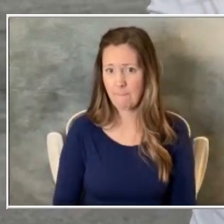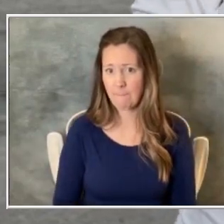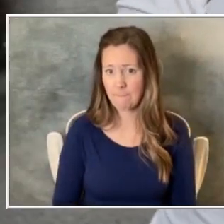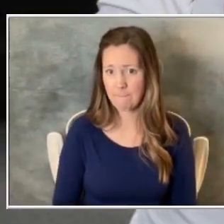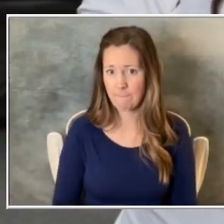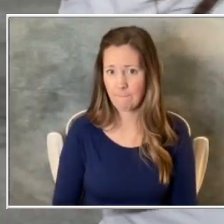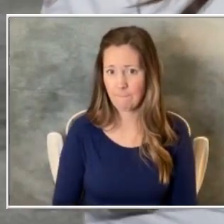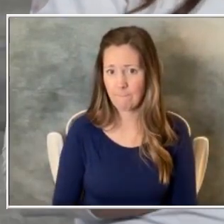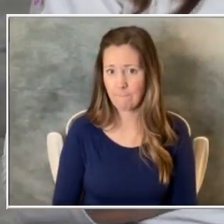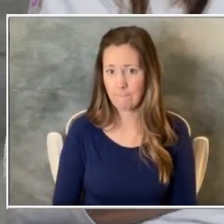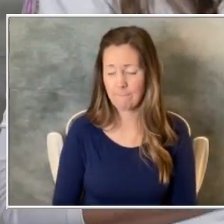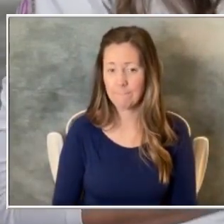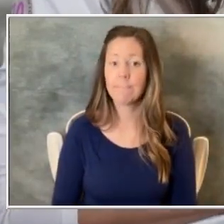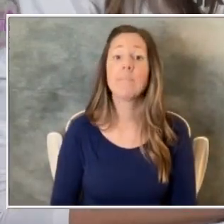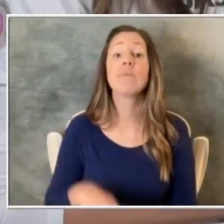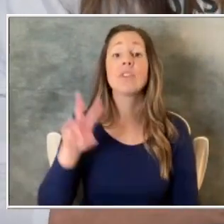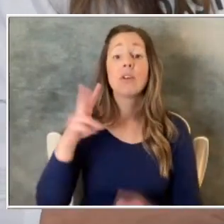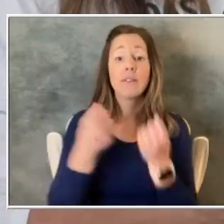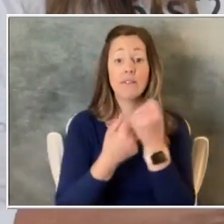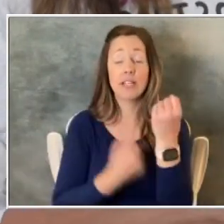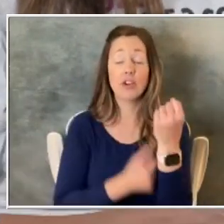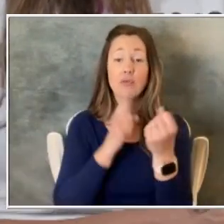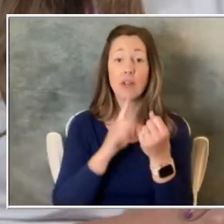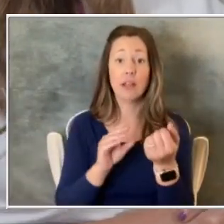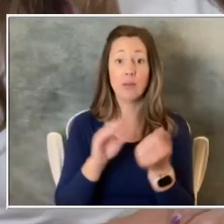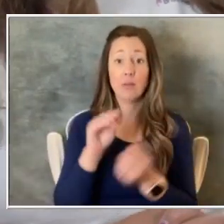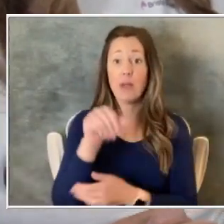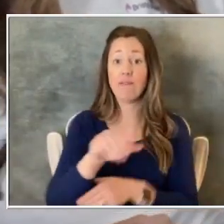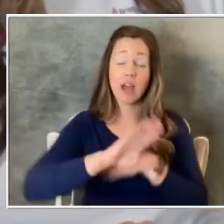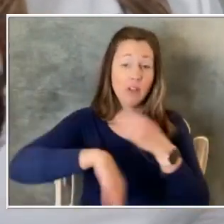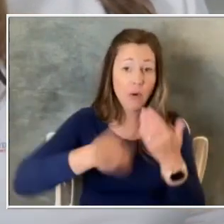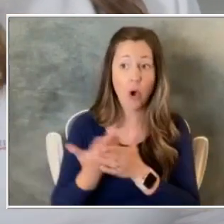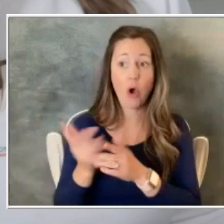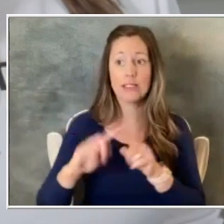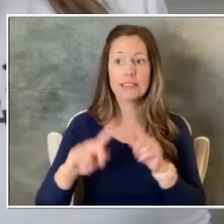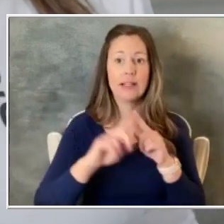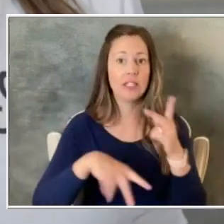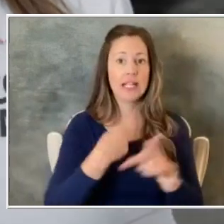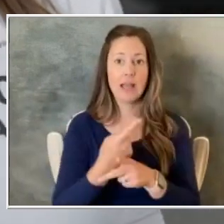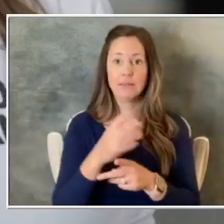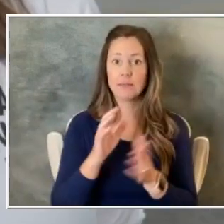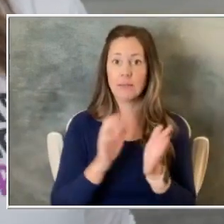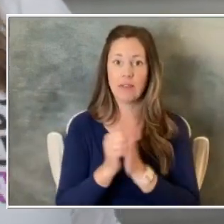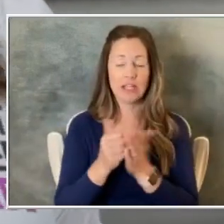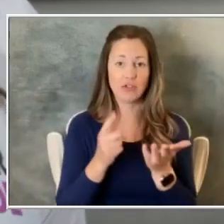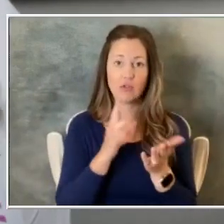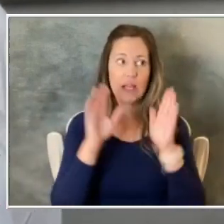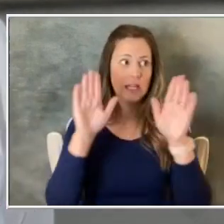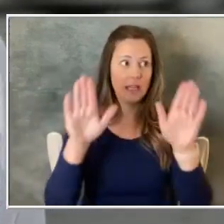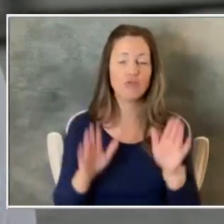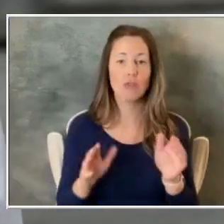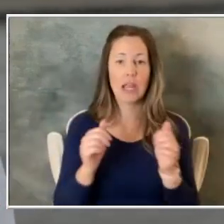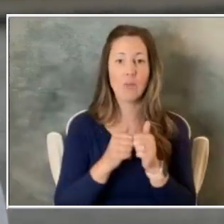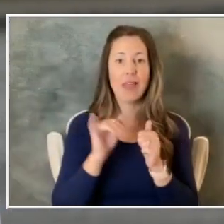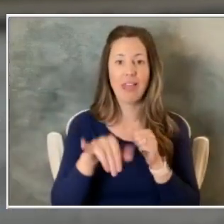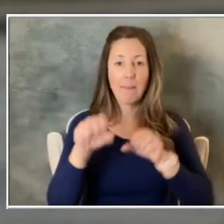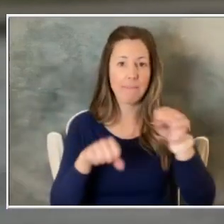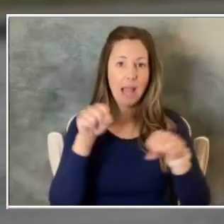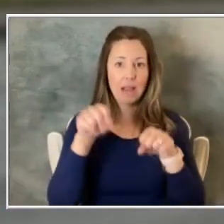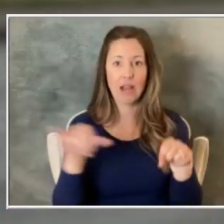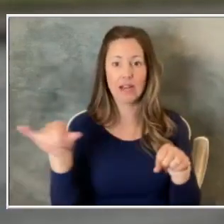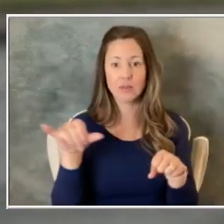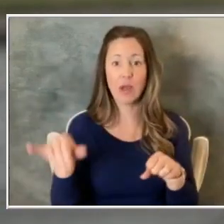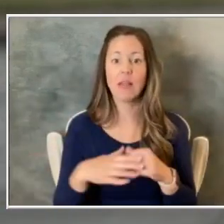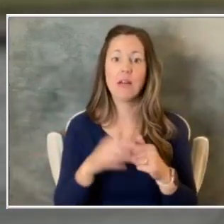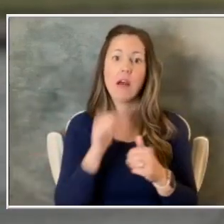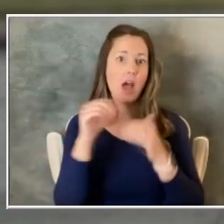So V Foundation, we fund all types of cancer. And that's what's great about the Coast to Coast ride as well. Unrestricted